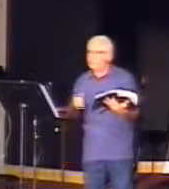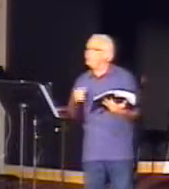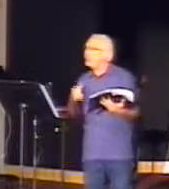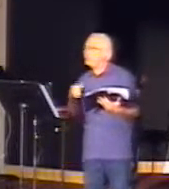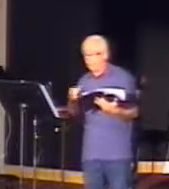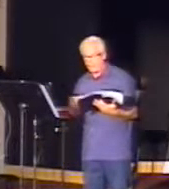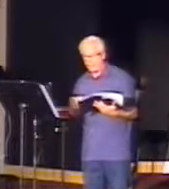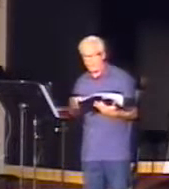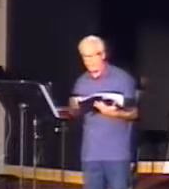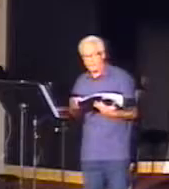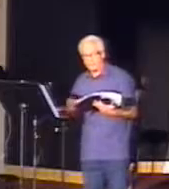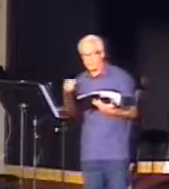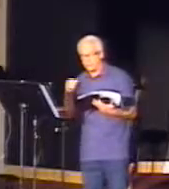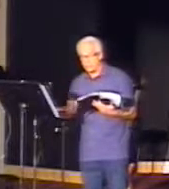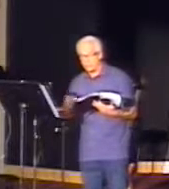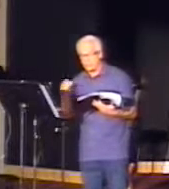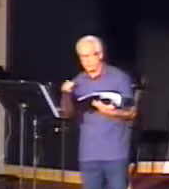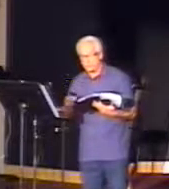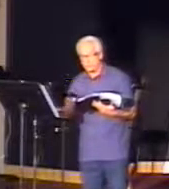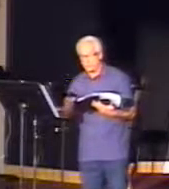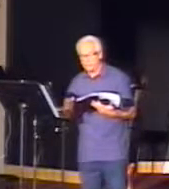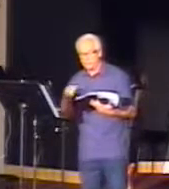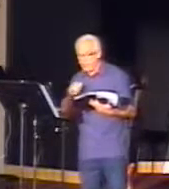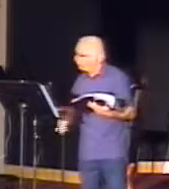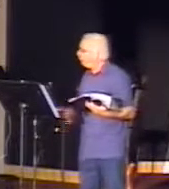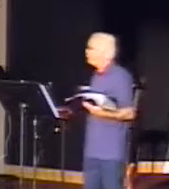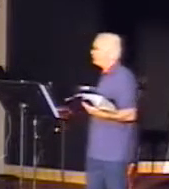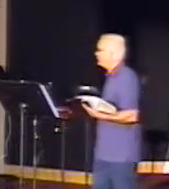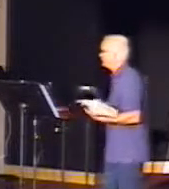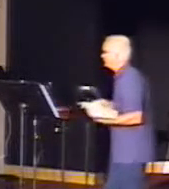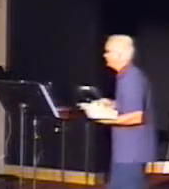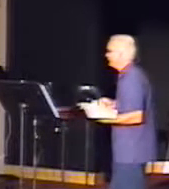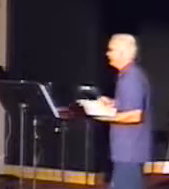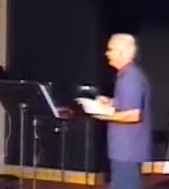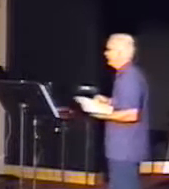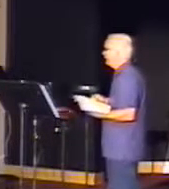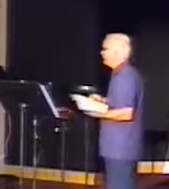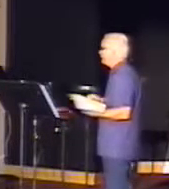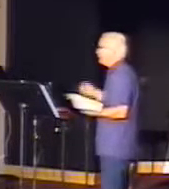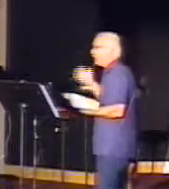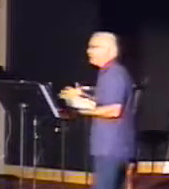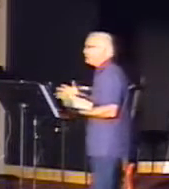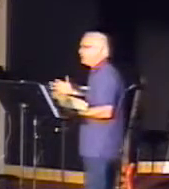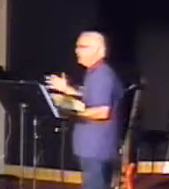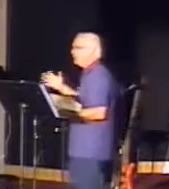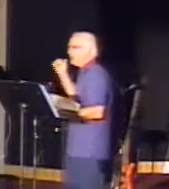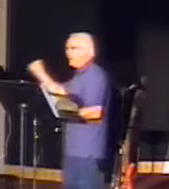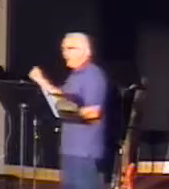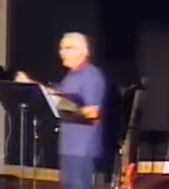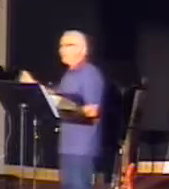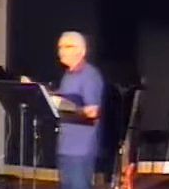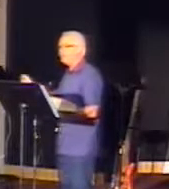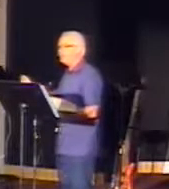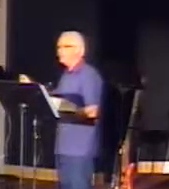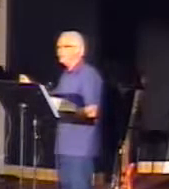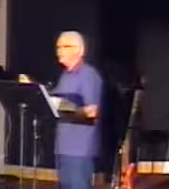Or do you not think that the Scriptures speak for no purpose? So James is saying,